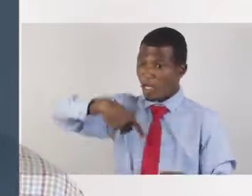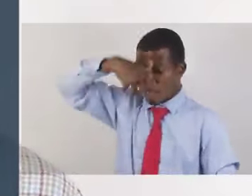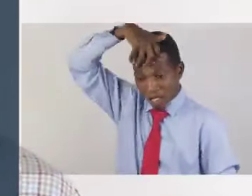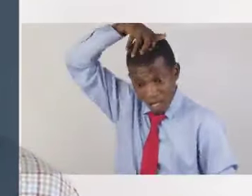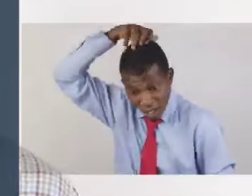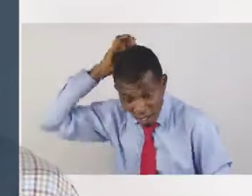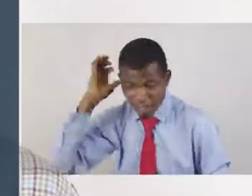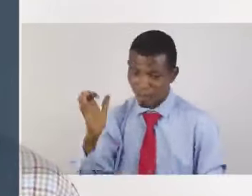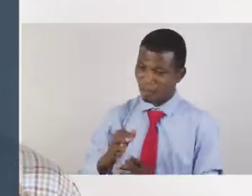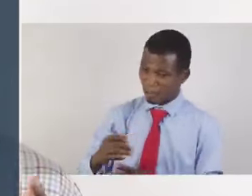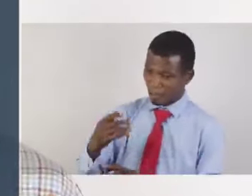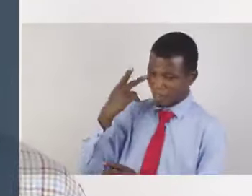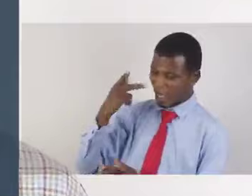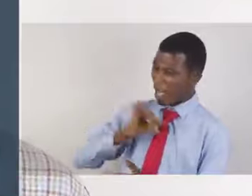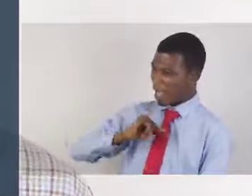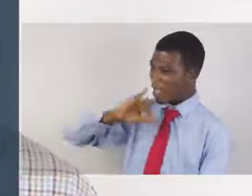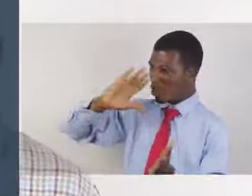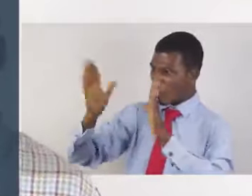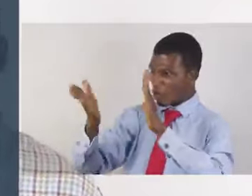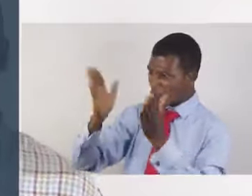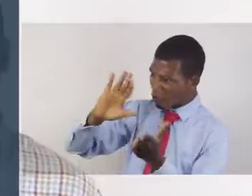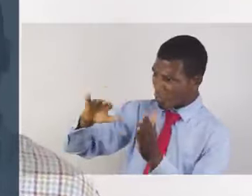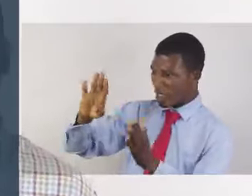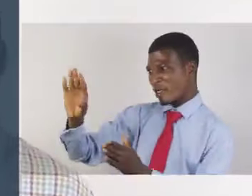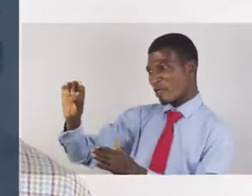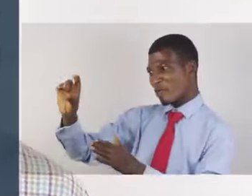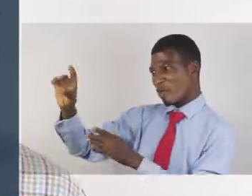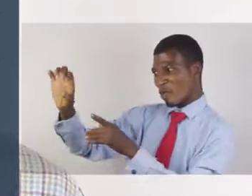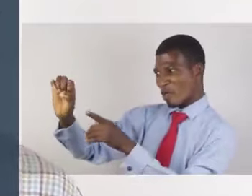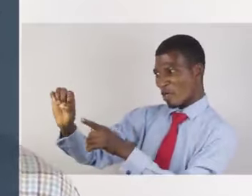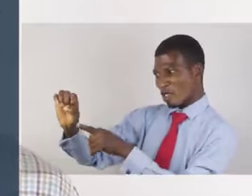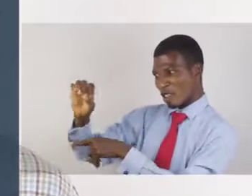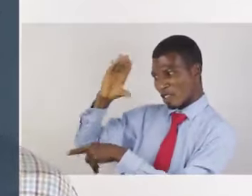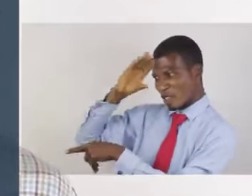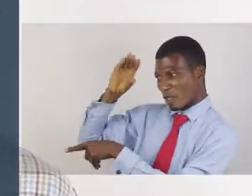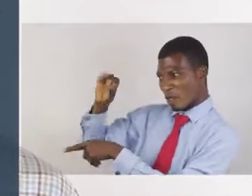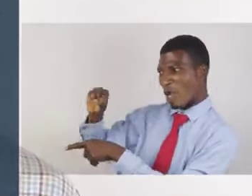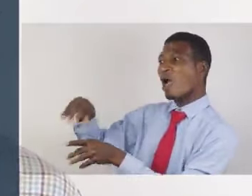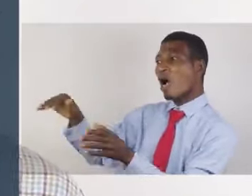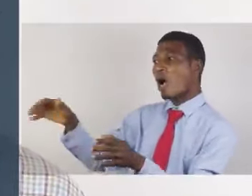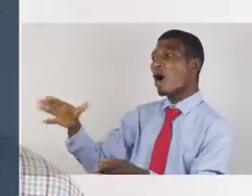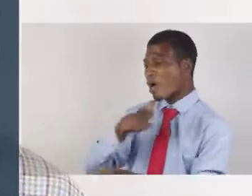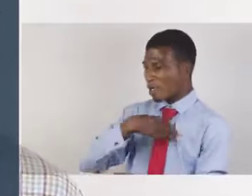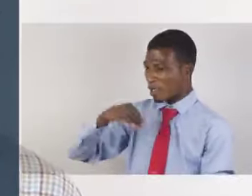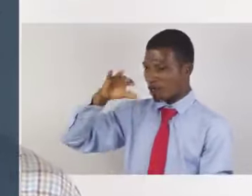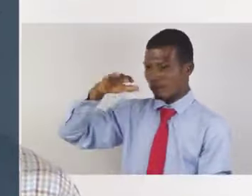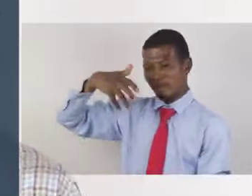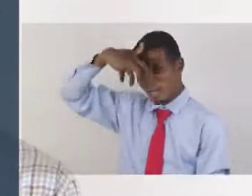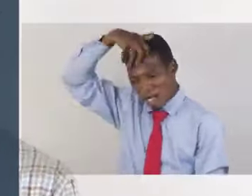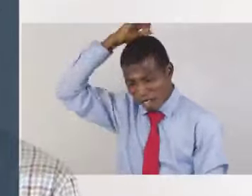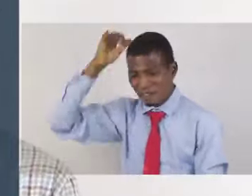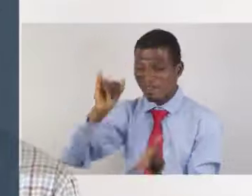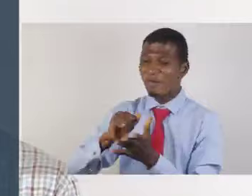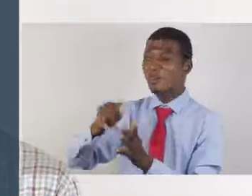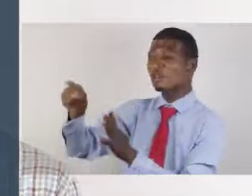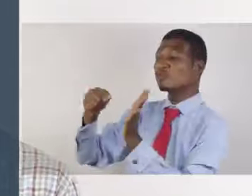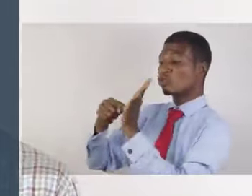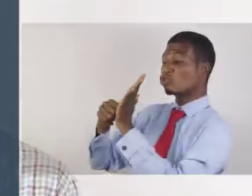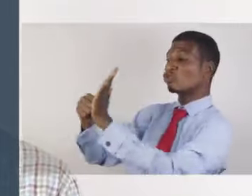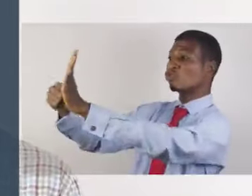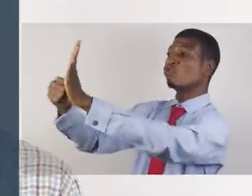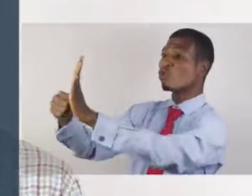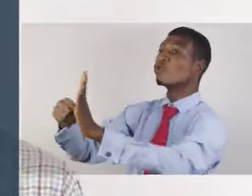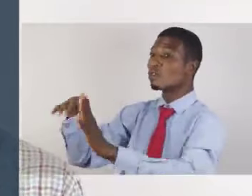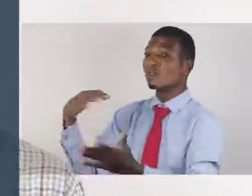lion. Now, I'm comparing Bode and a lion, obviously trying to give an attribute of a